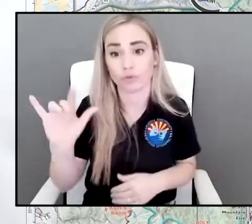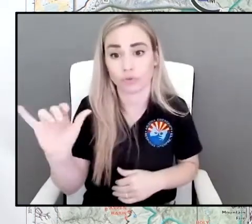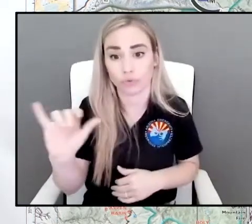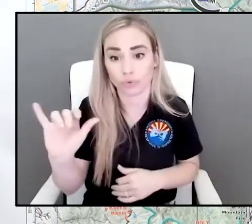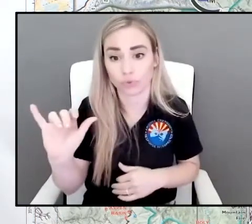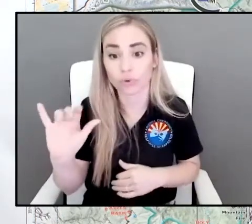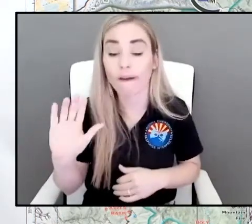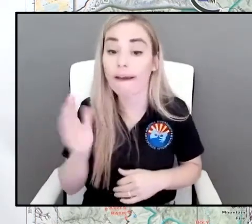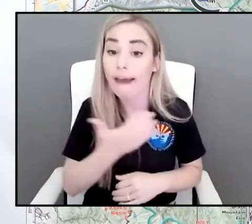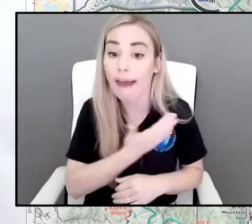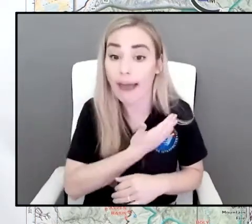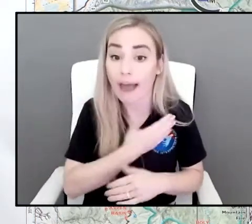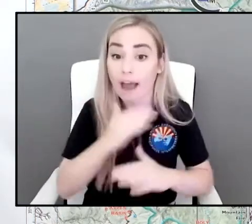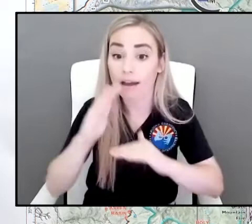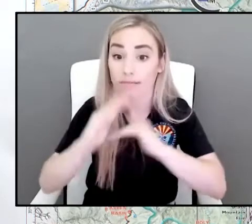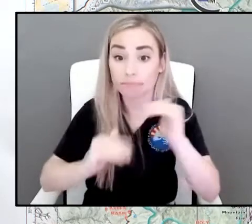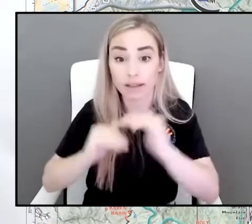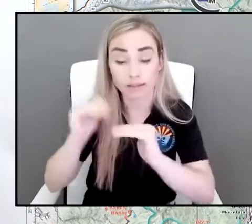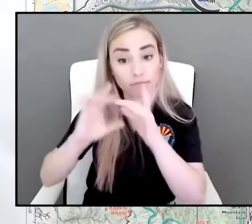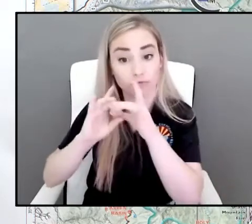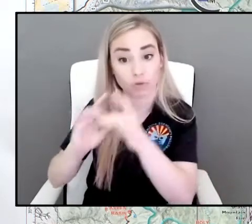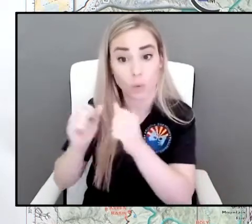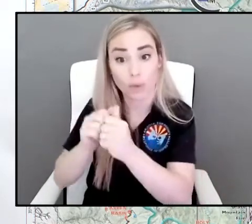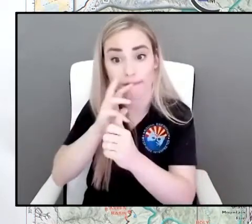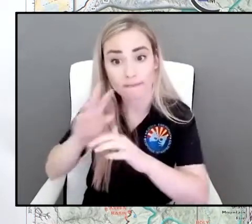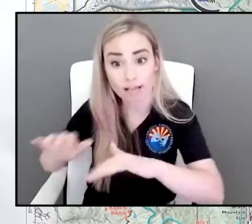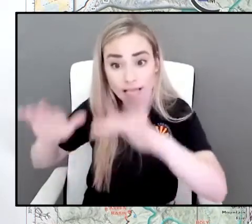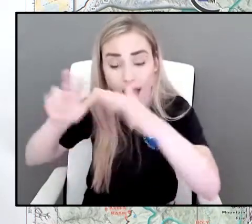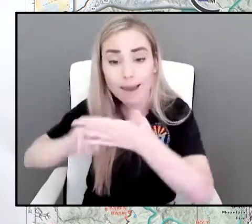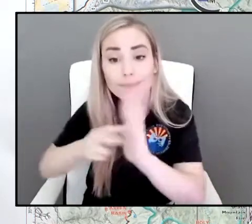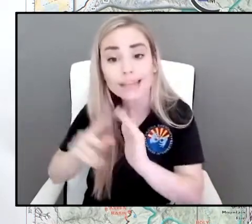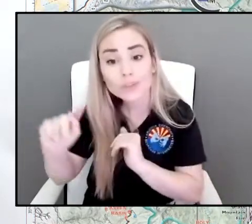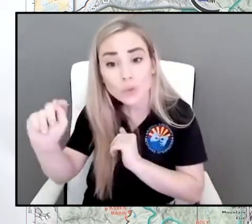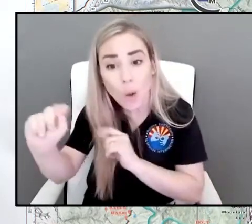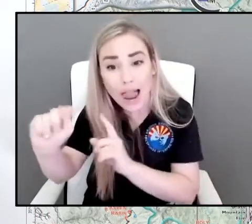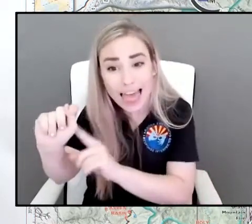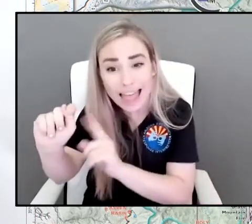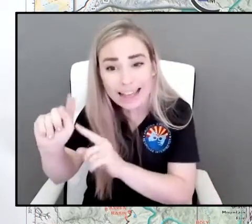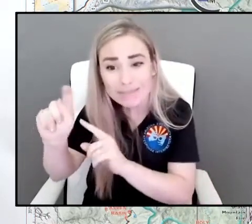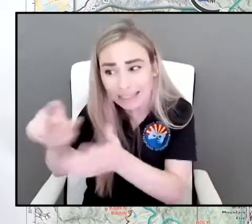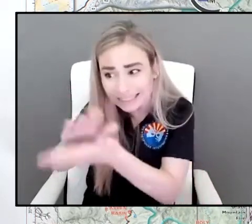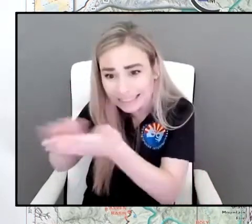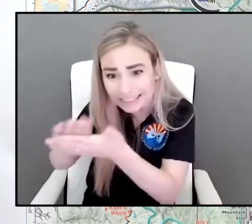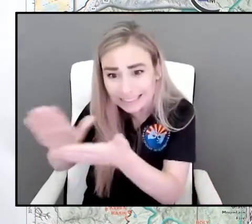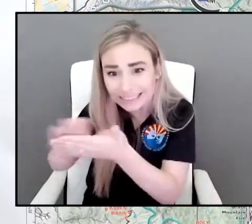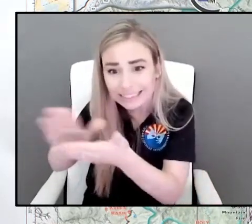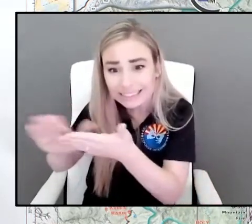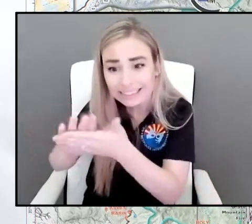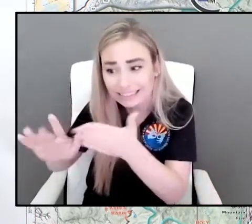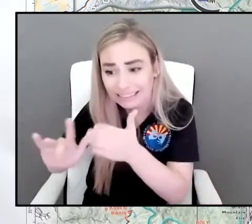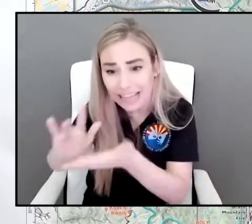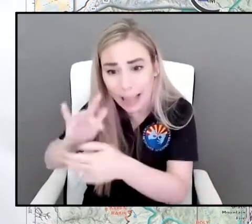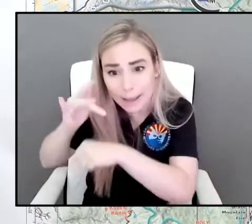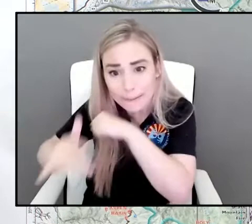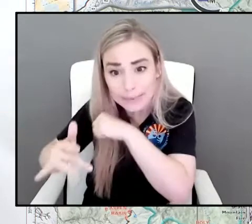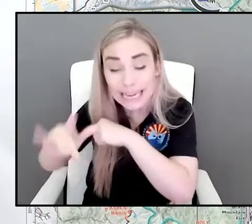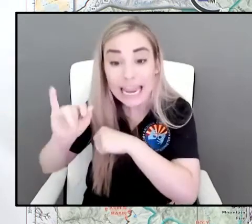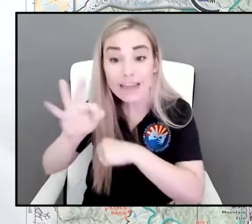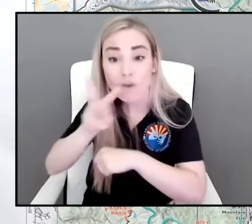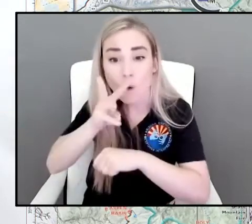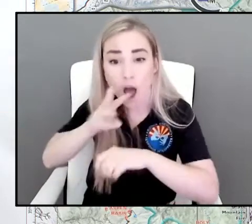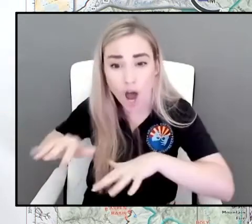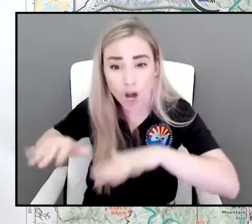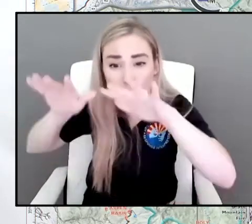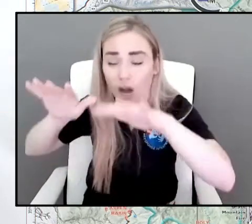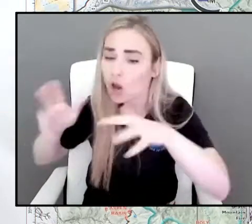that floodplain, we need to pump those toilets and get that empty so that if we see high flows, we're not also seeing water quality